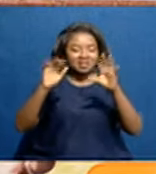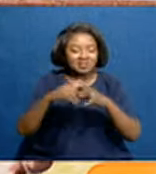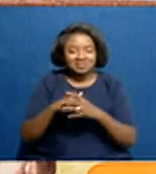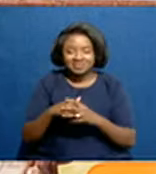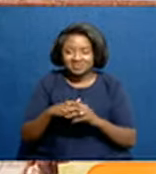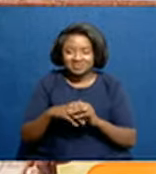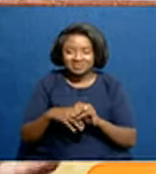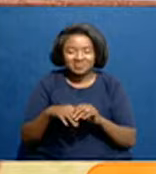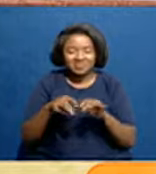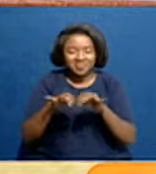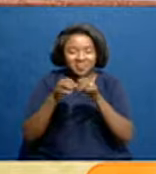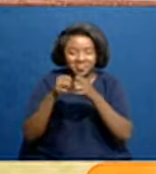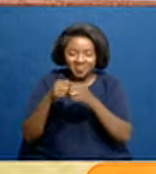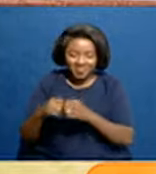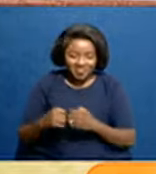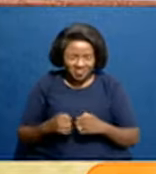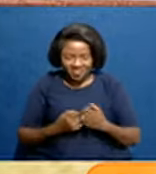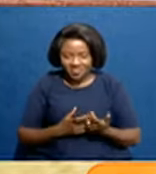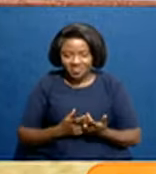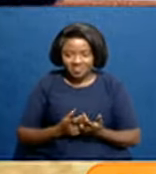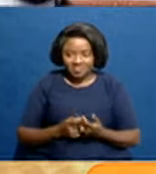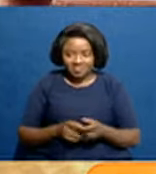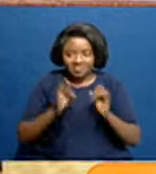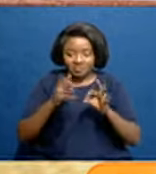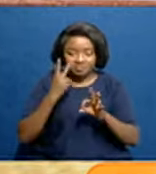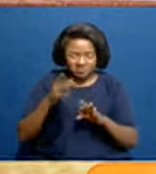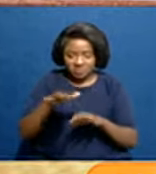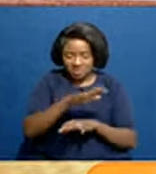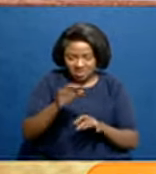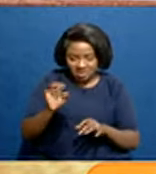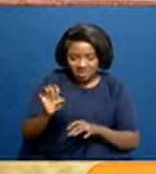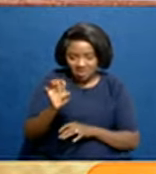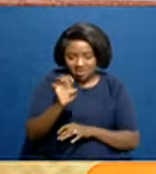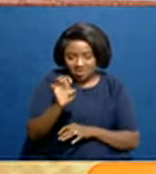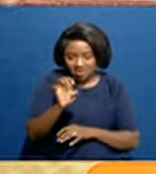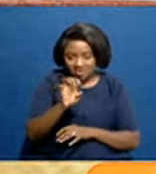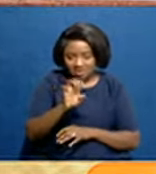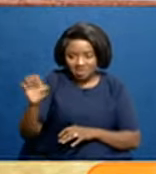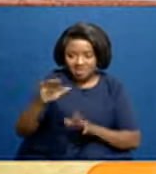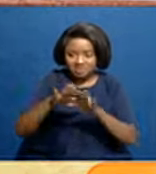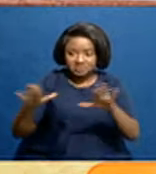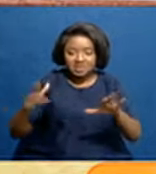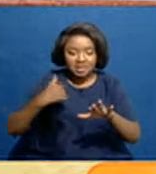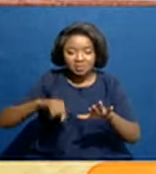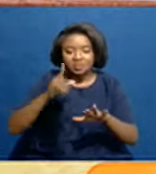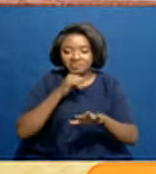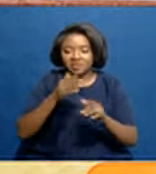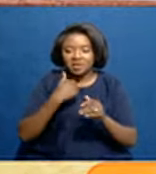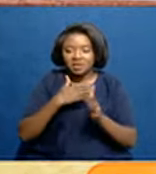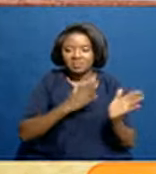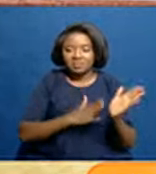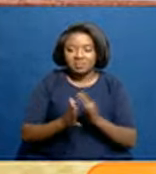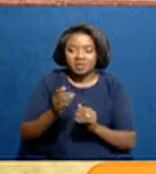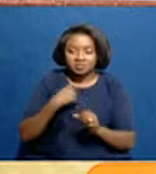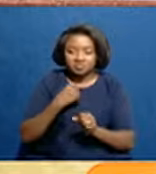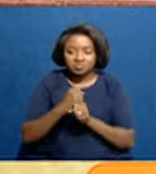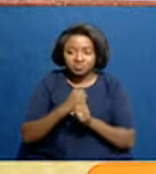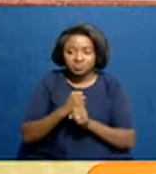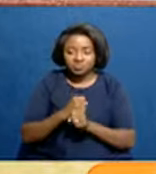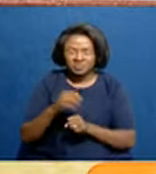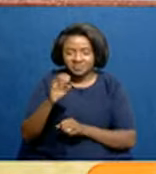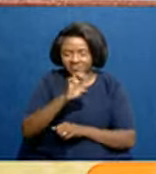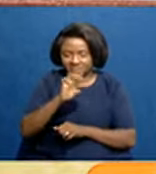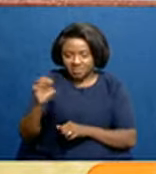in total decay. If you look at our entire Eastlands, because we've already done a master plan for Eastlands, we have a plan to do what is called